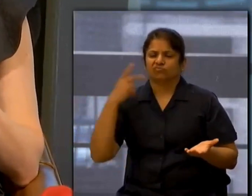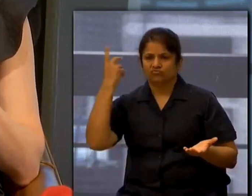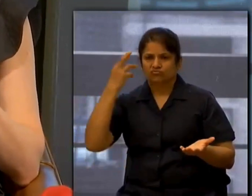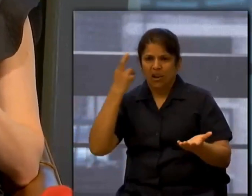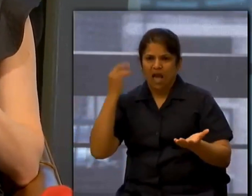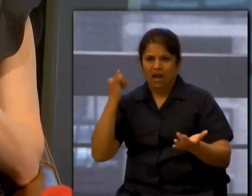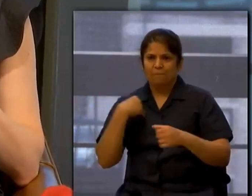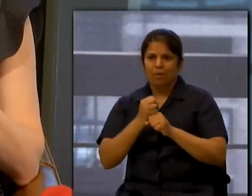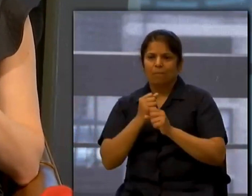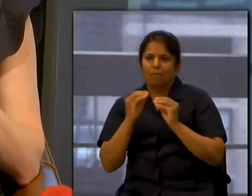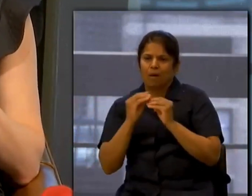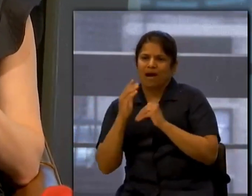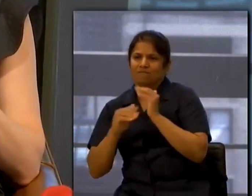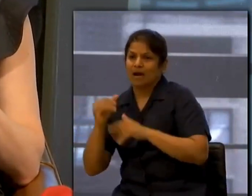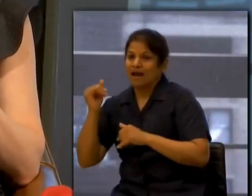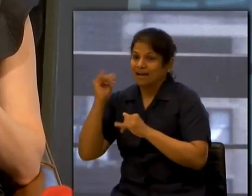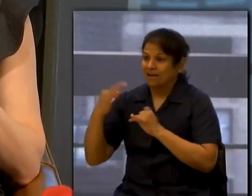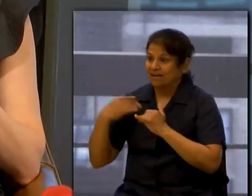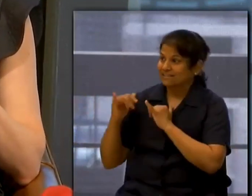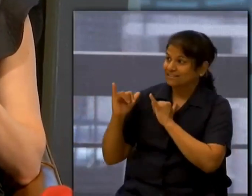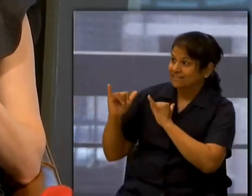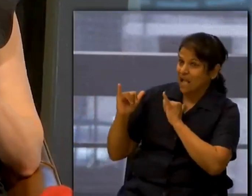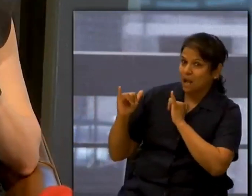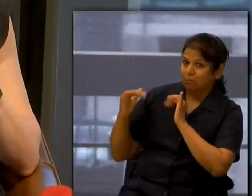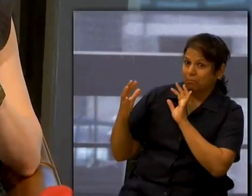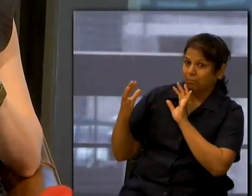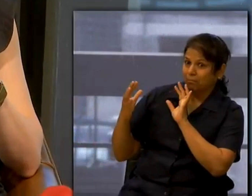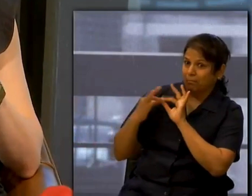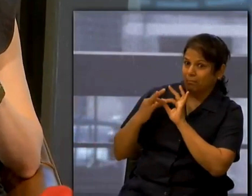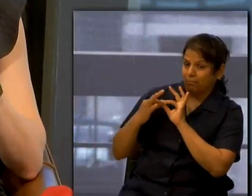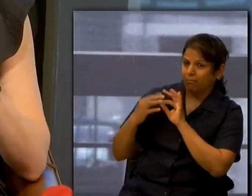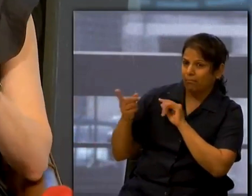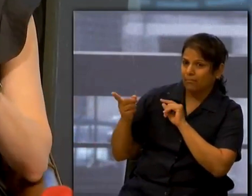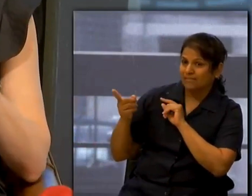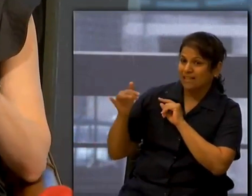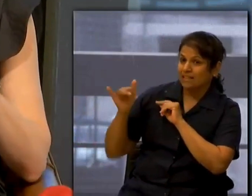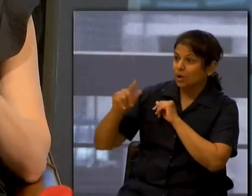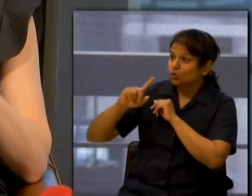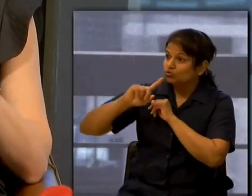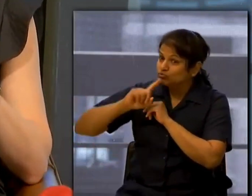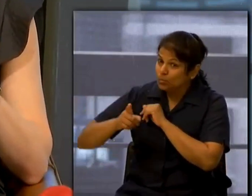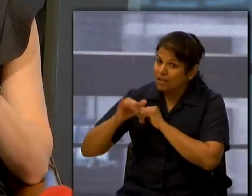is both true and only gets us so far, because